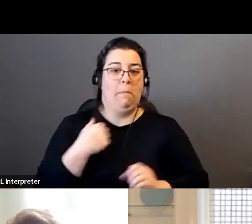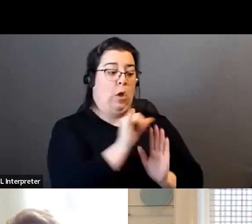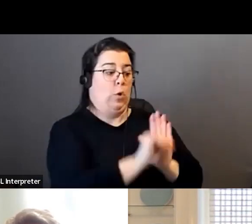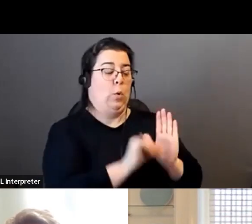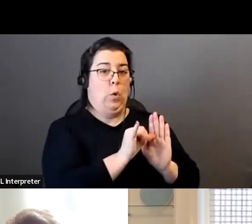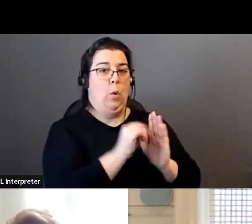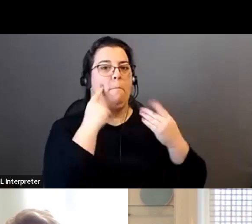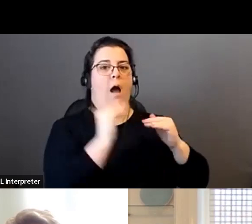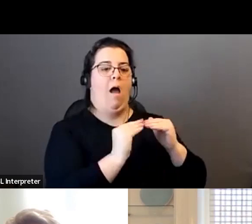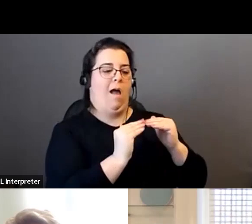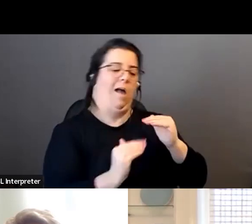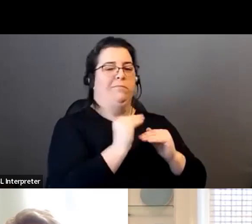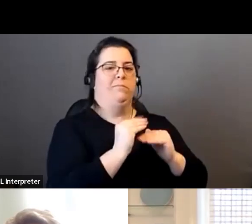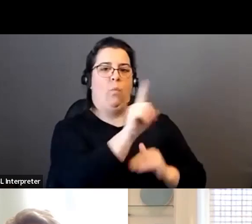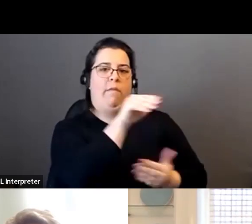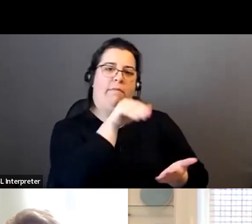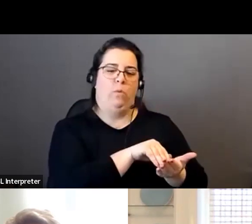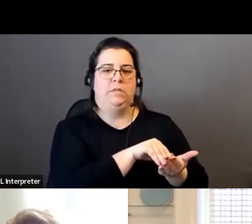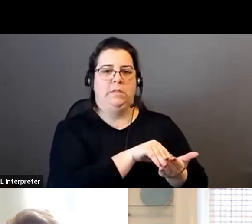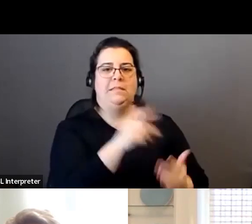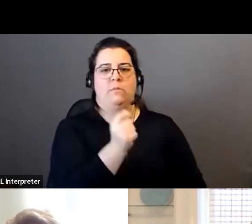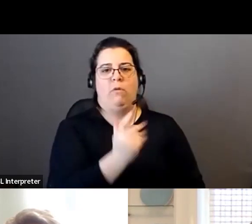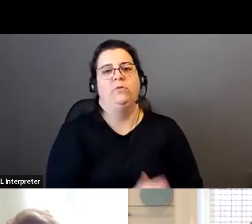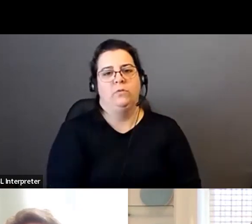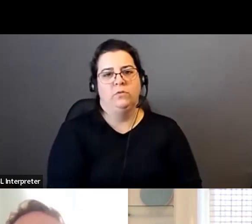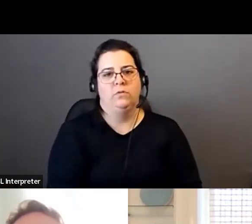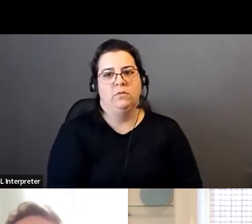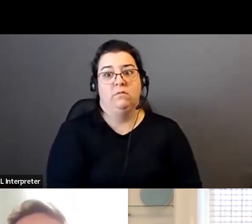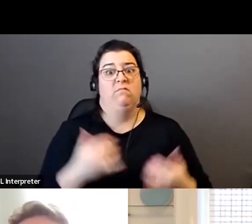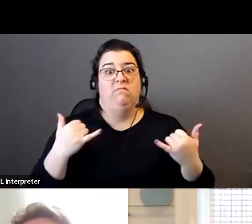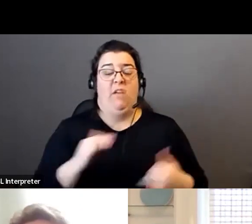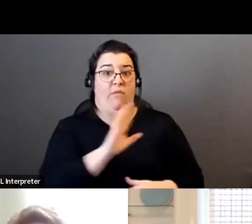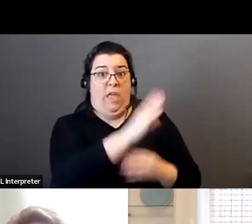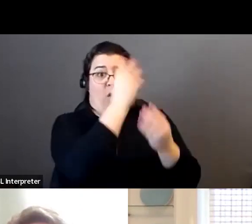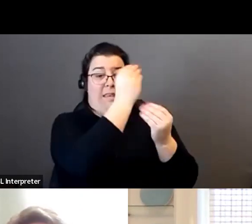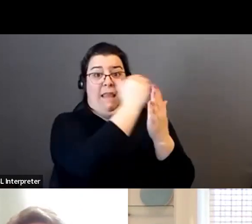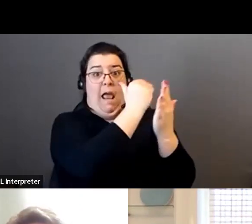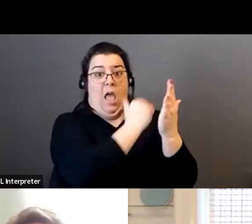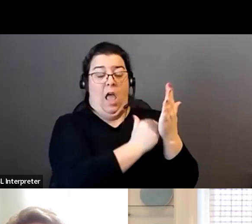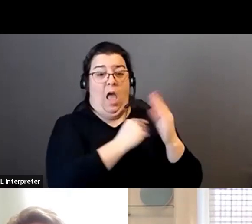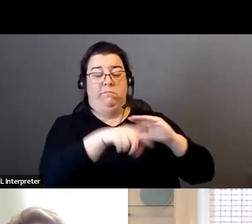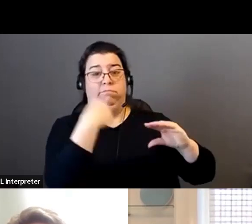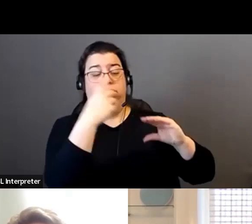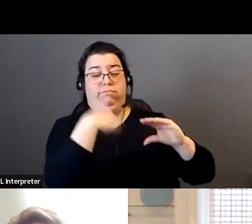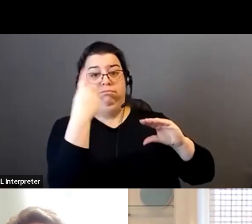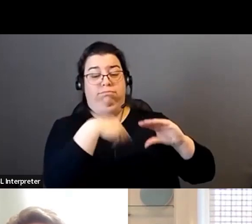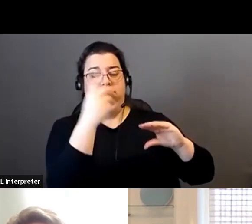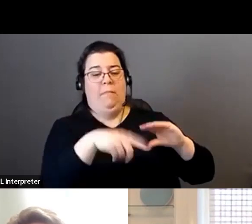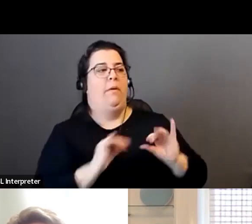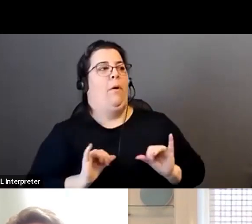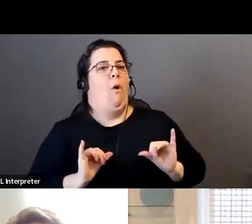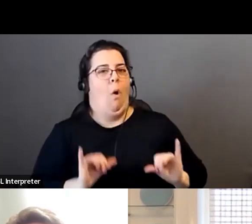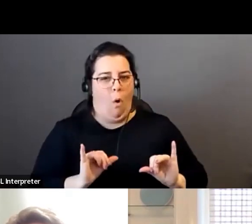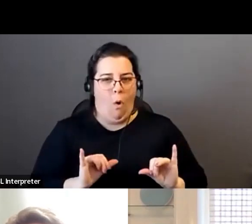channel. I now have analytics coming out of the yin yang. So I know now when is the